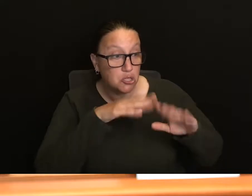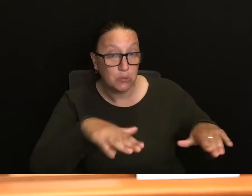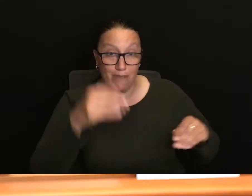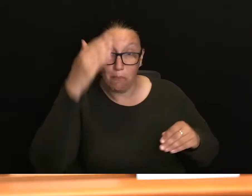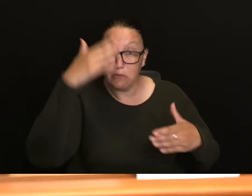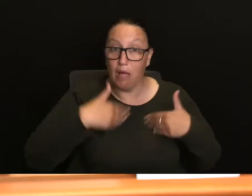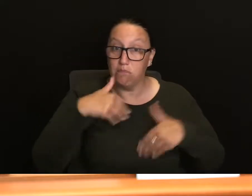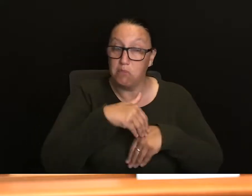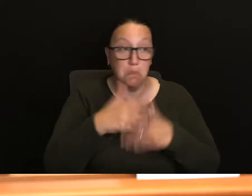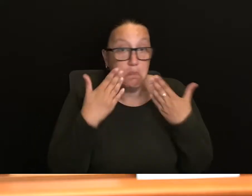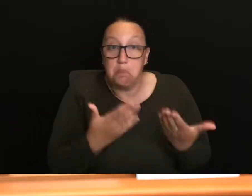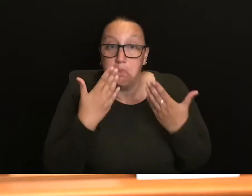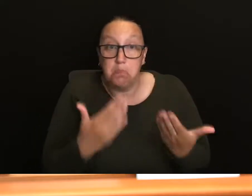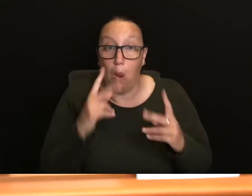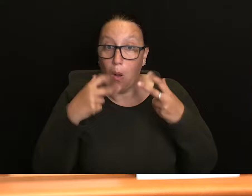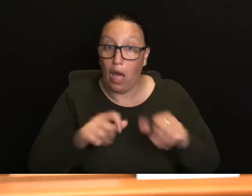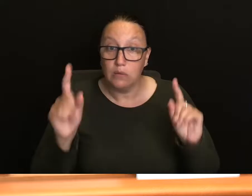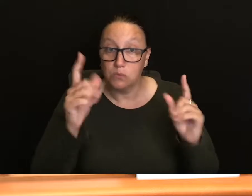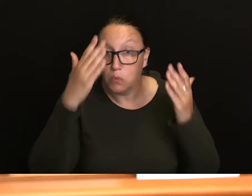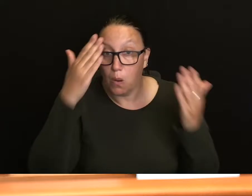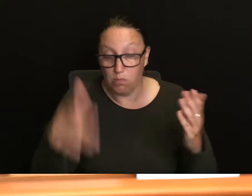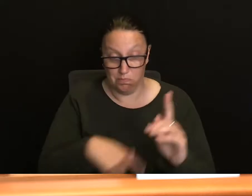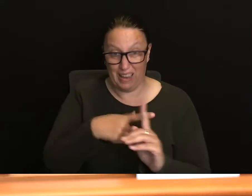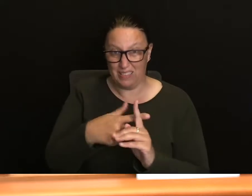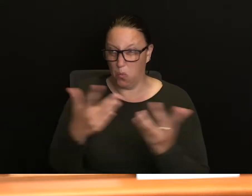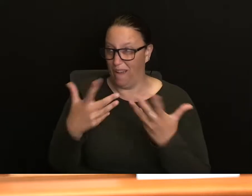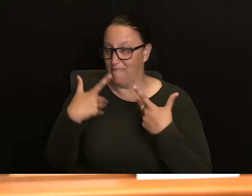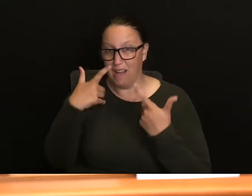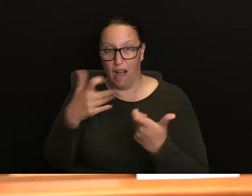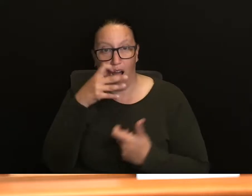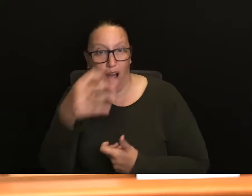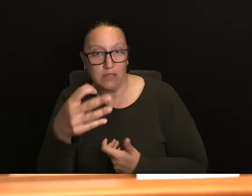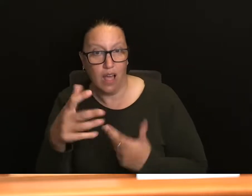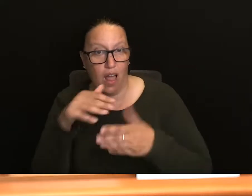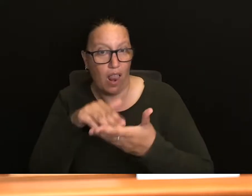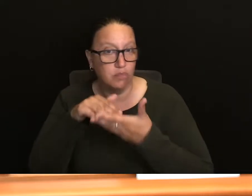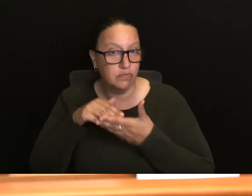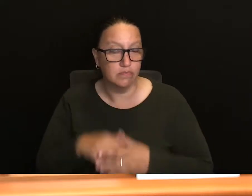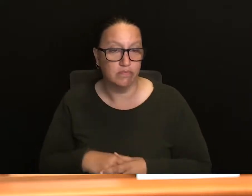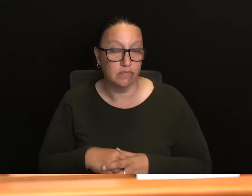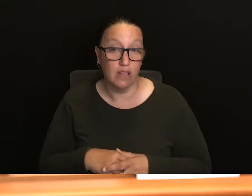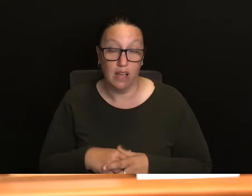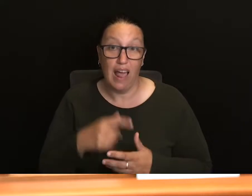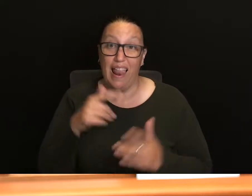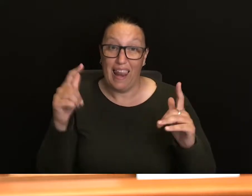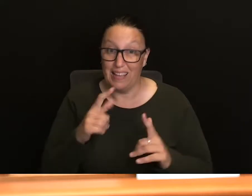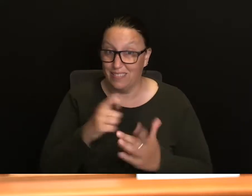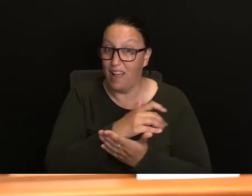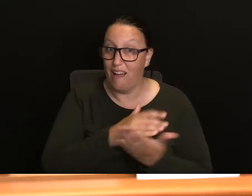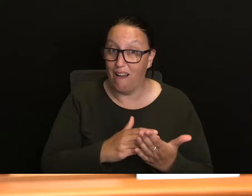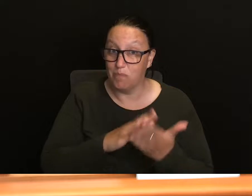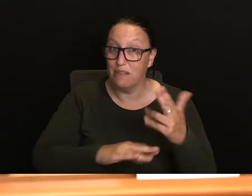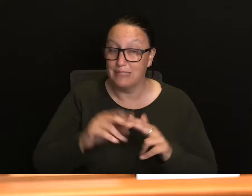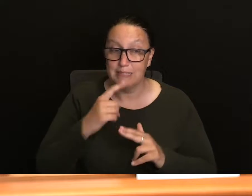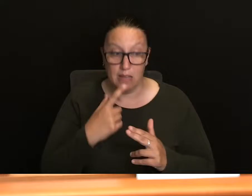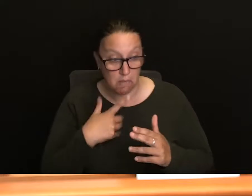where to get help. Fewer than half of parents are confident they might be able to do something to help at home if their child's experiencing